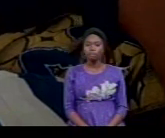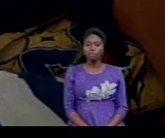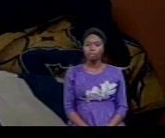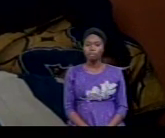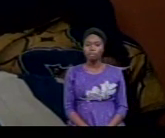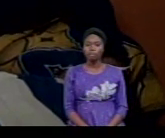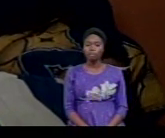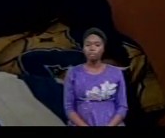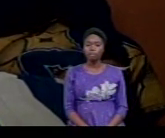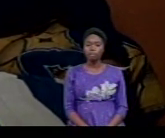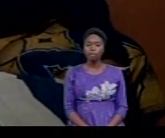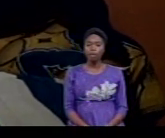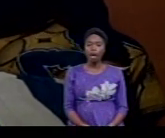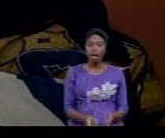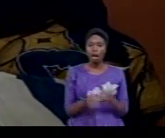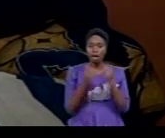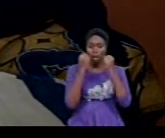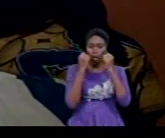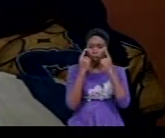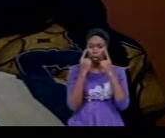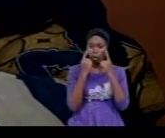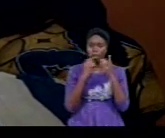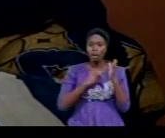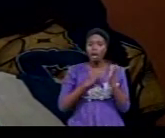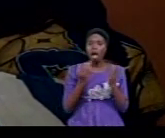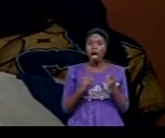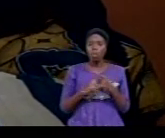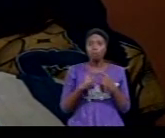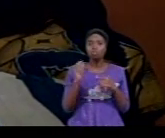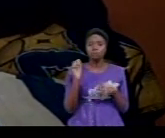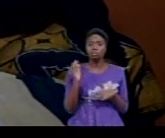wake up. I need to talk to you.